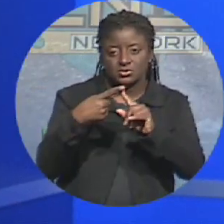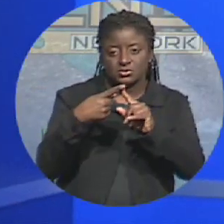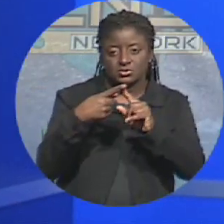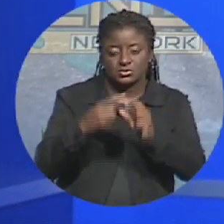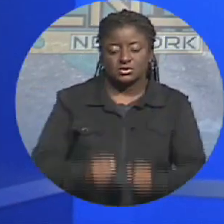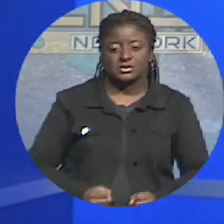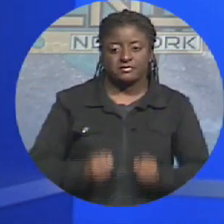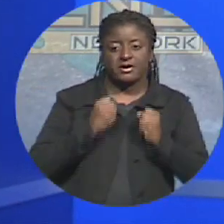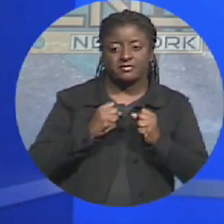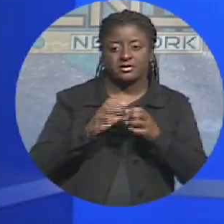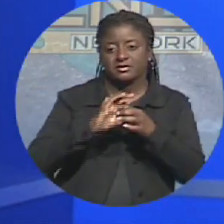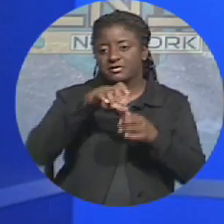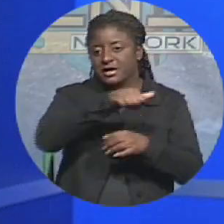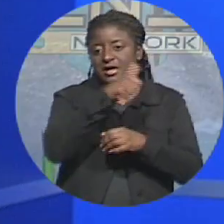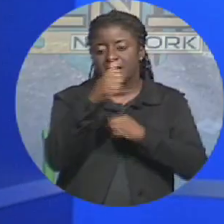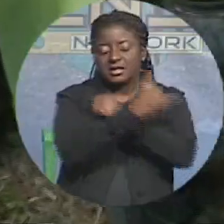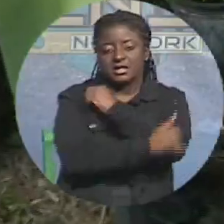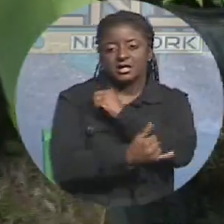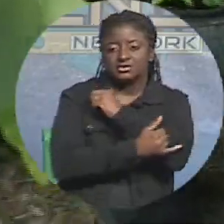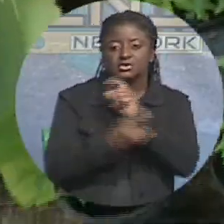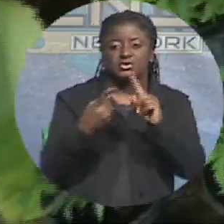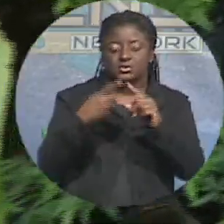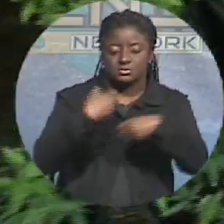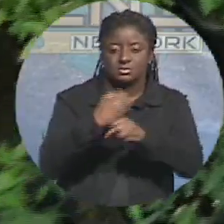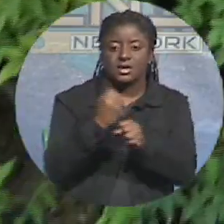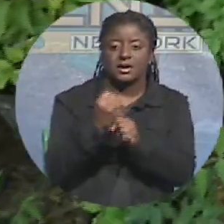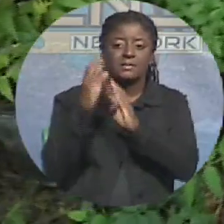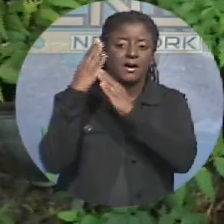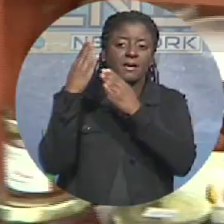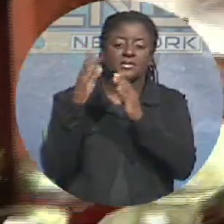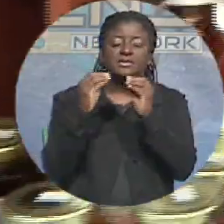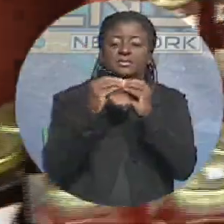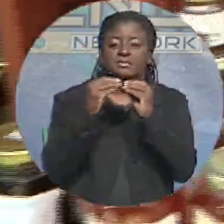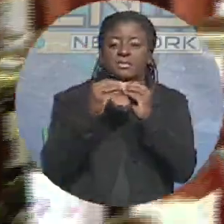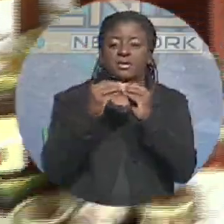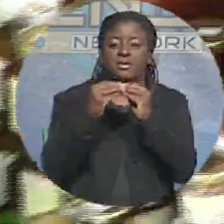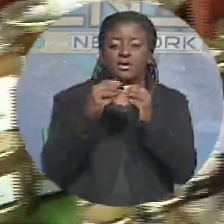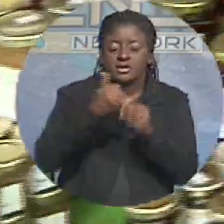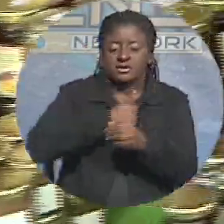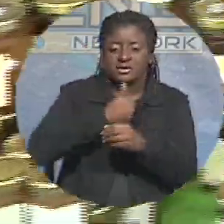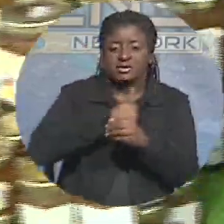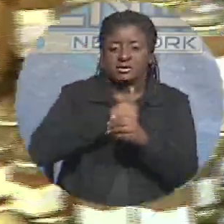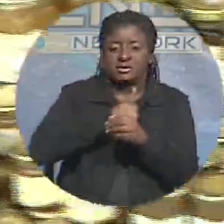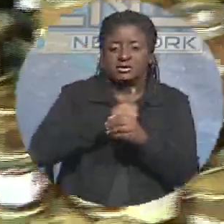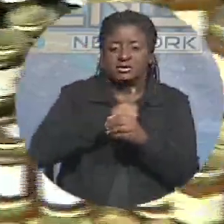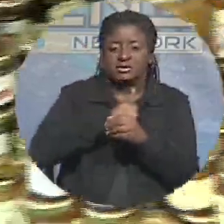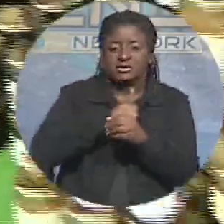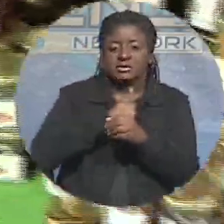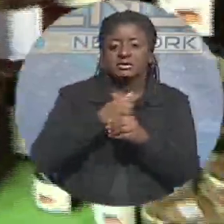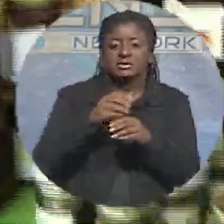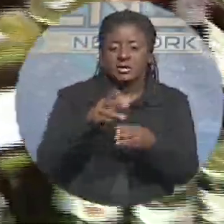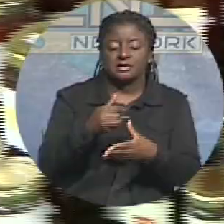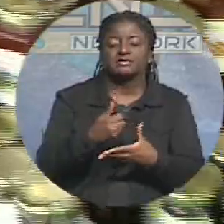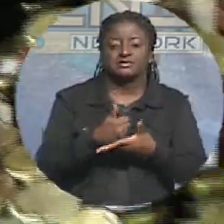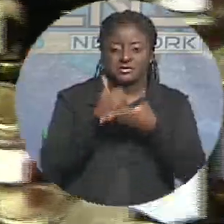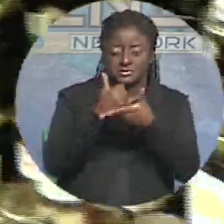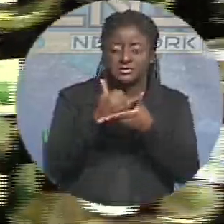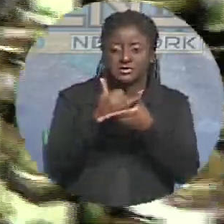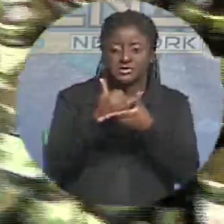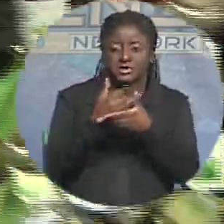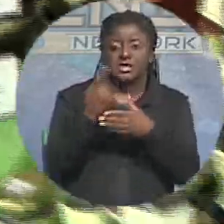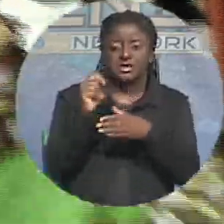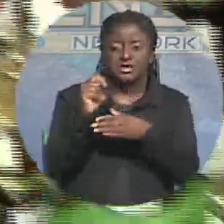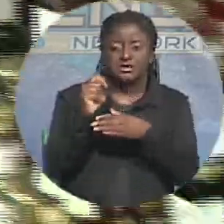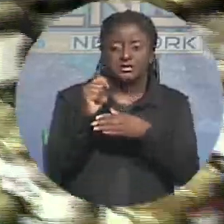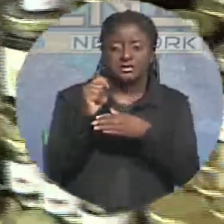country, and in an effort to make the Bahamas more self-sufficient and competitive in food production, the government is establishing an agricultural school